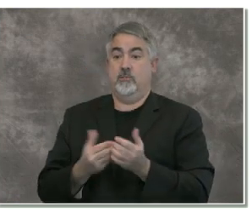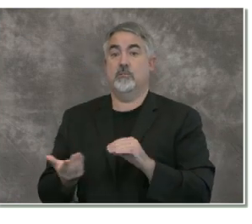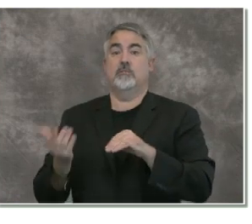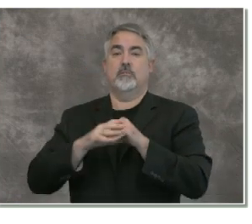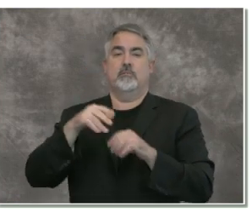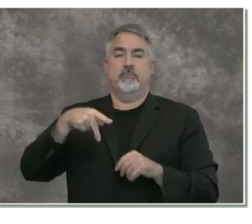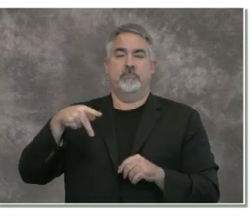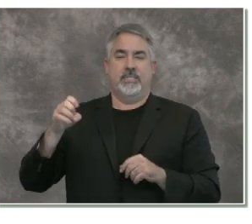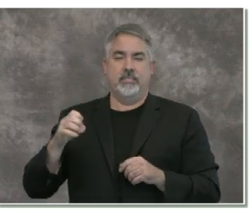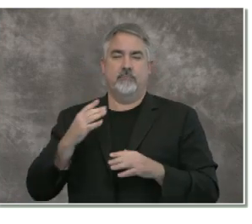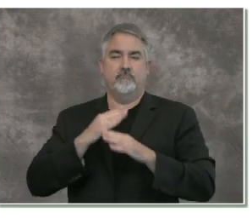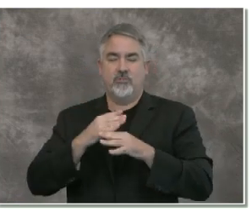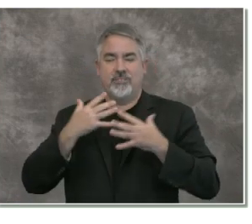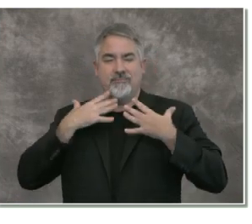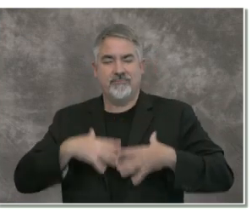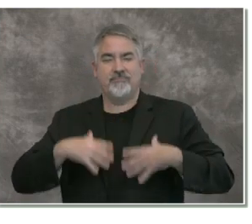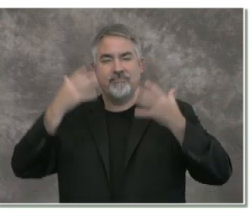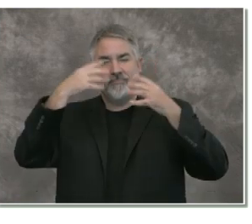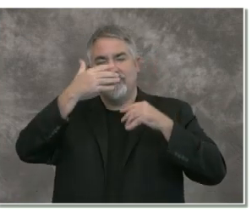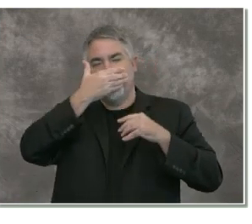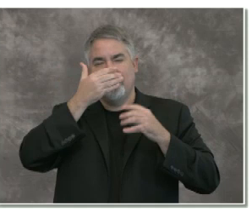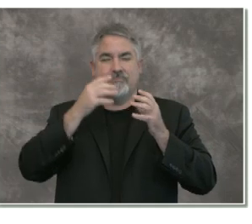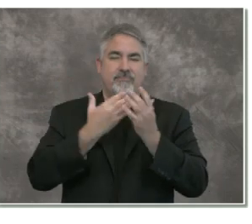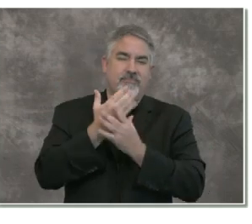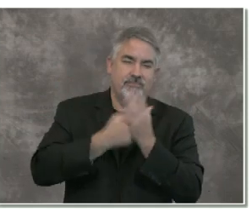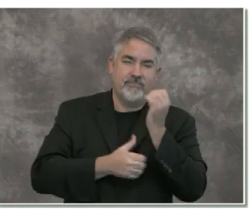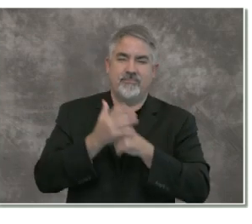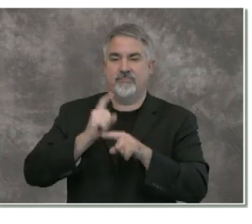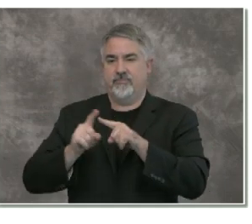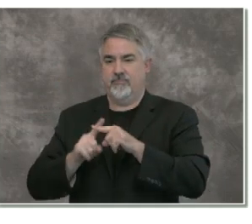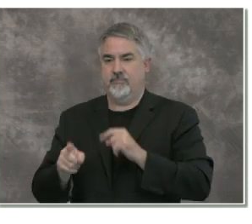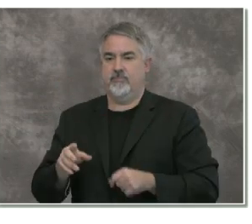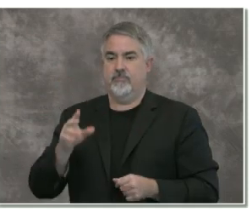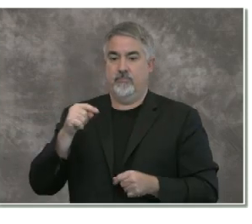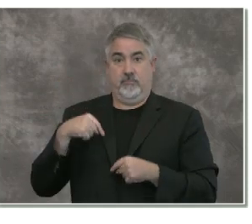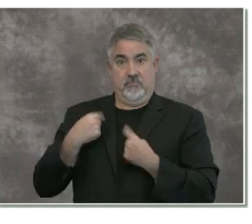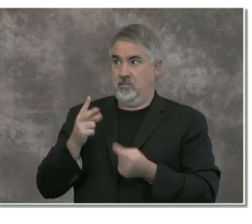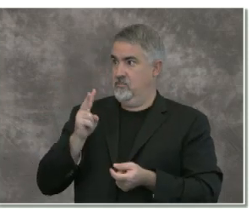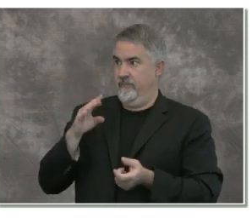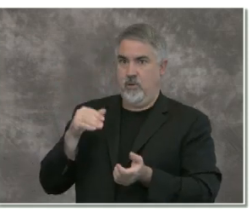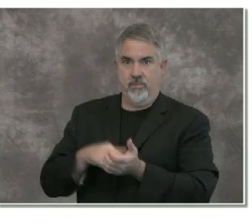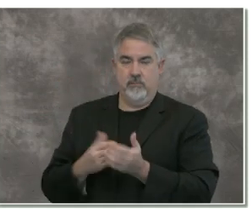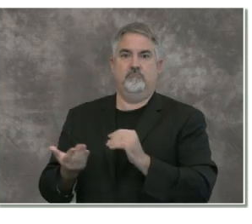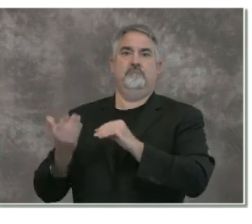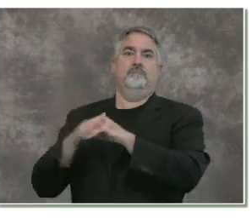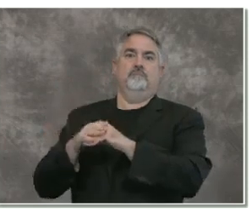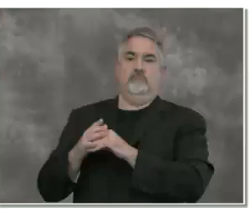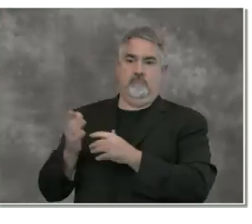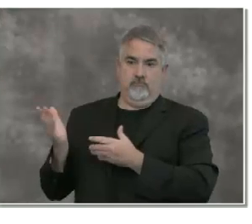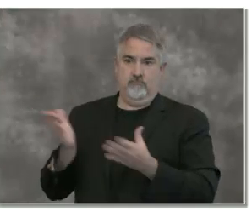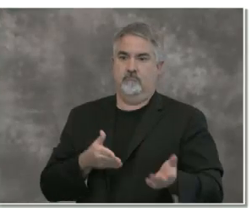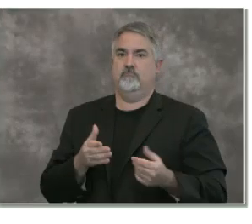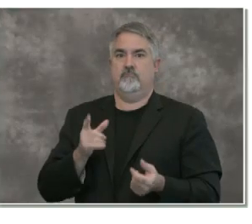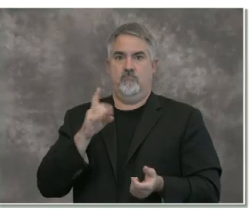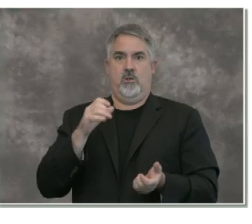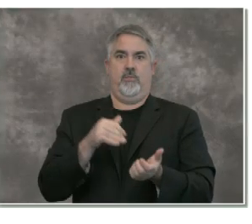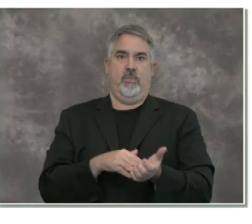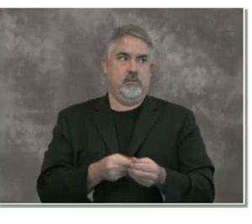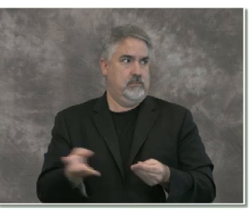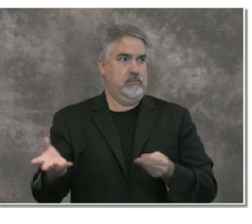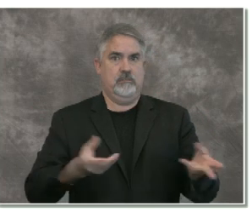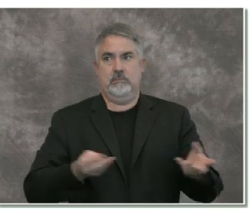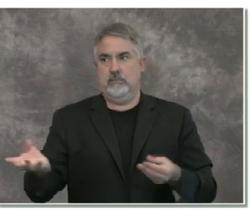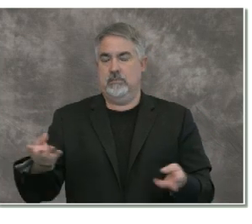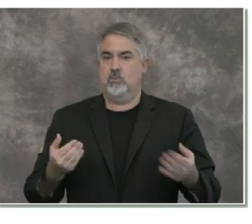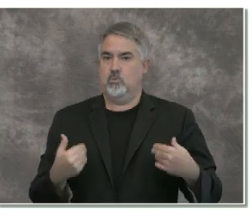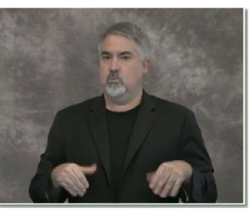distributed, almost 100,000 distributed in the last 24 hours. And the ventilator chart is essentially the same. It shows a little downtick,